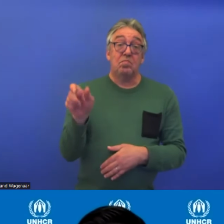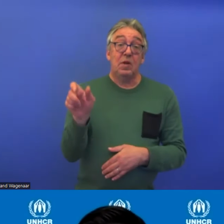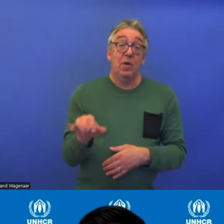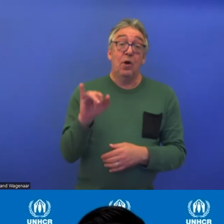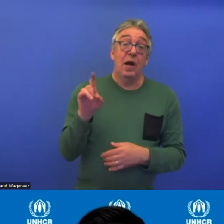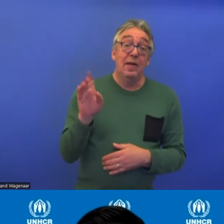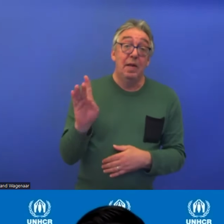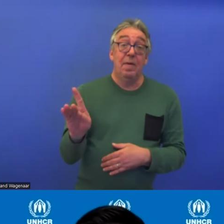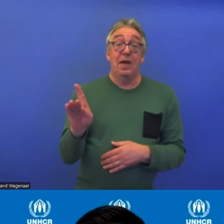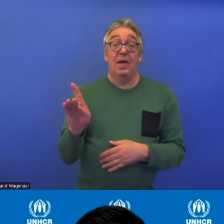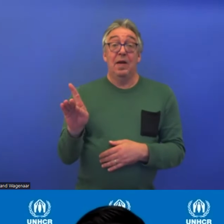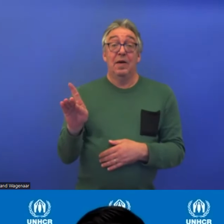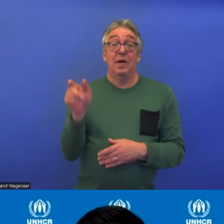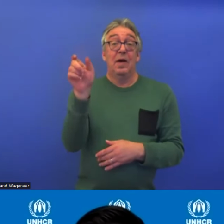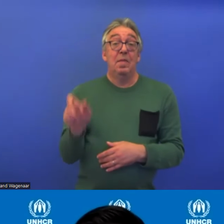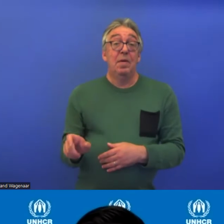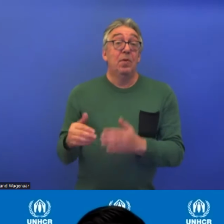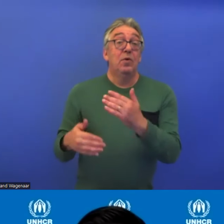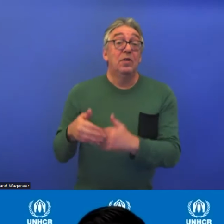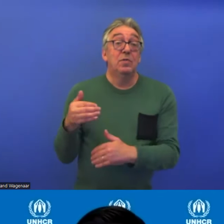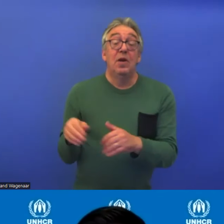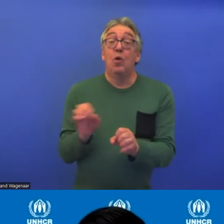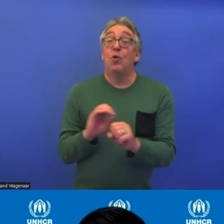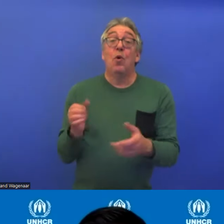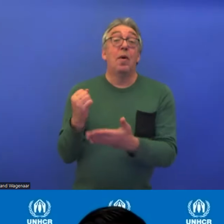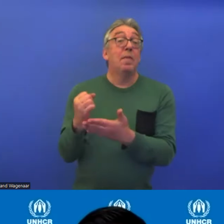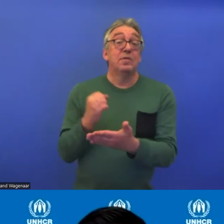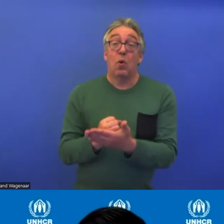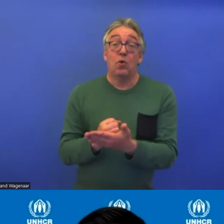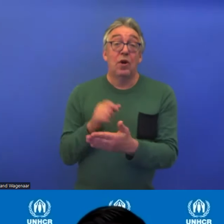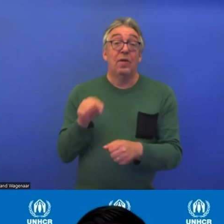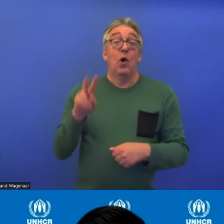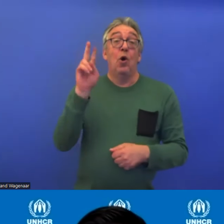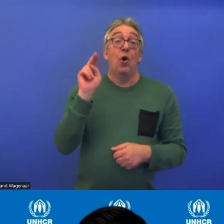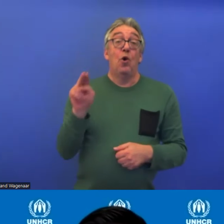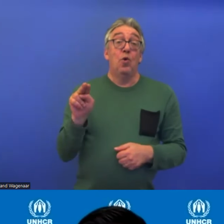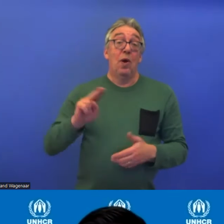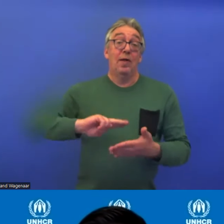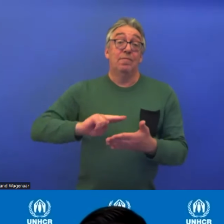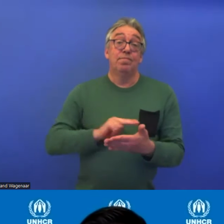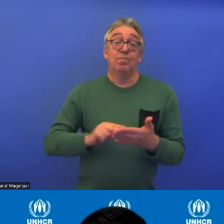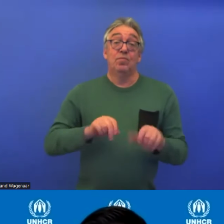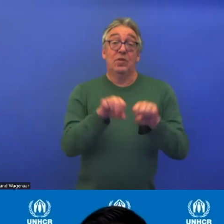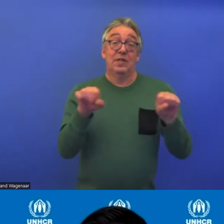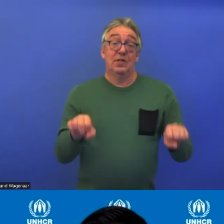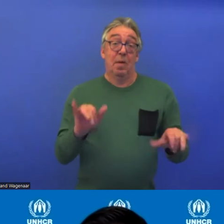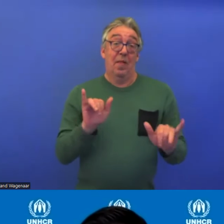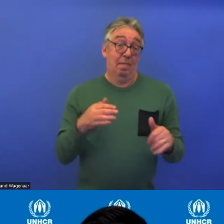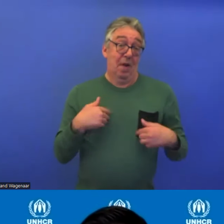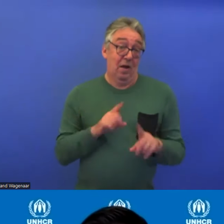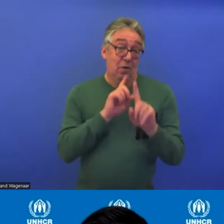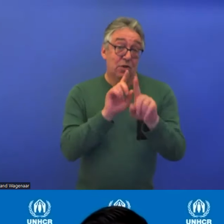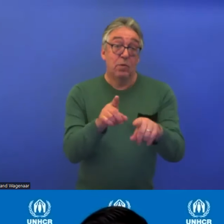and stateless persons with disabilities in the United Nations Treaty Body system. Thank you very much for the attention, and thank